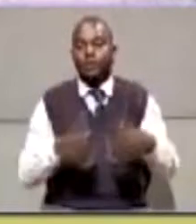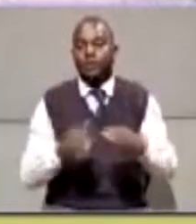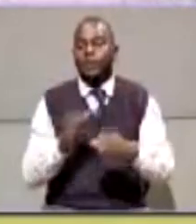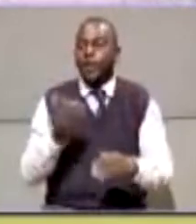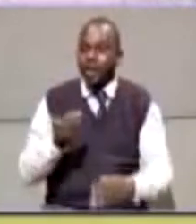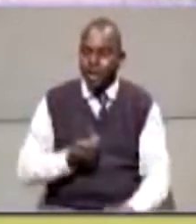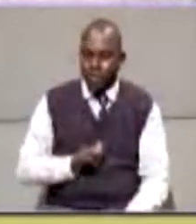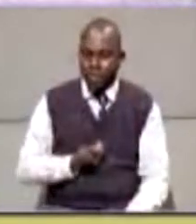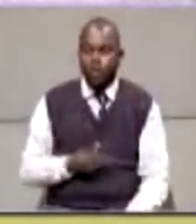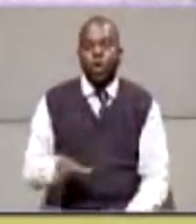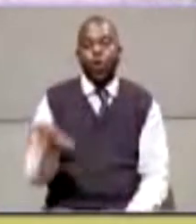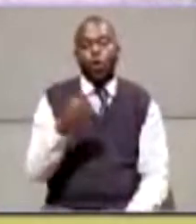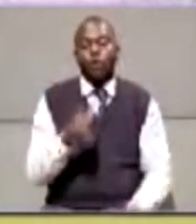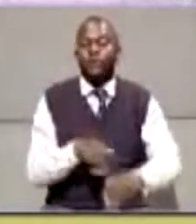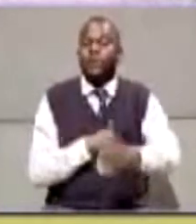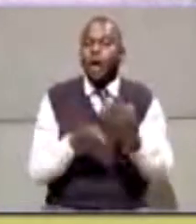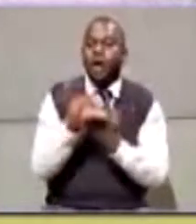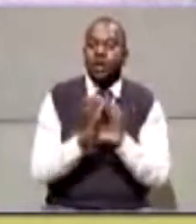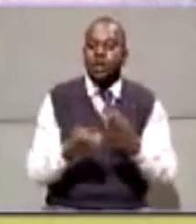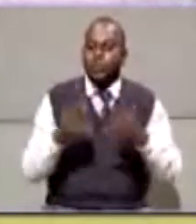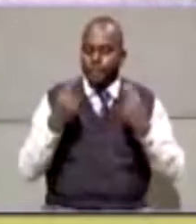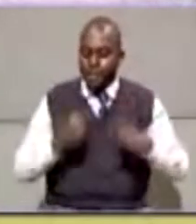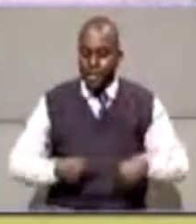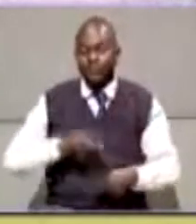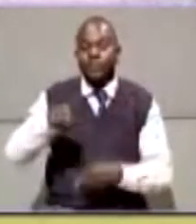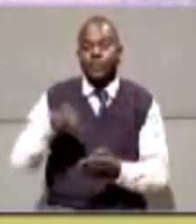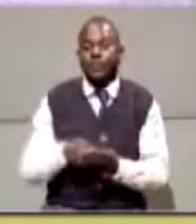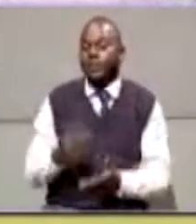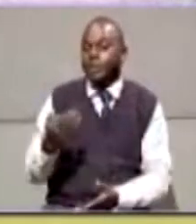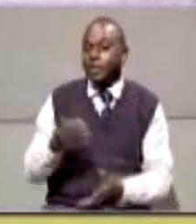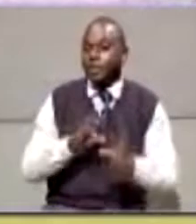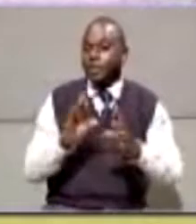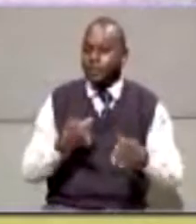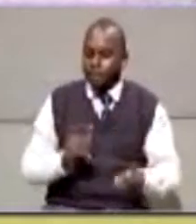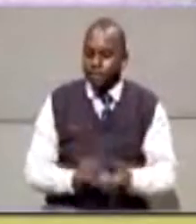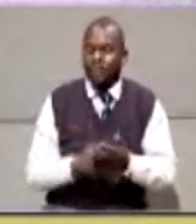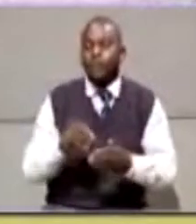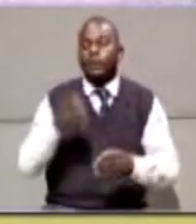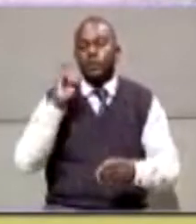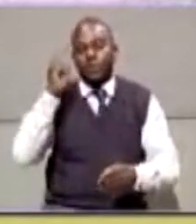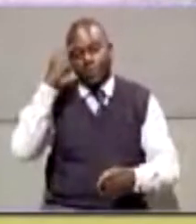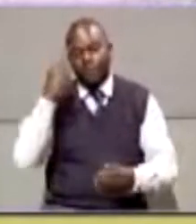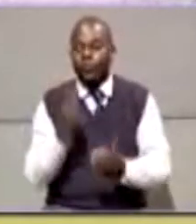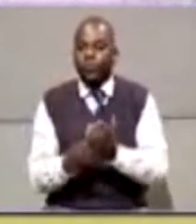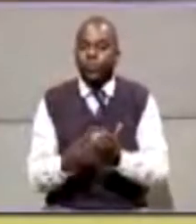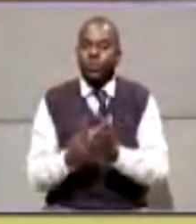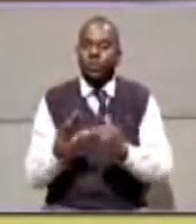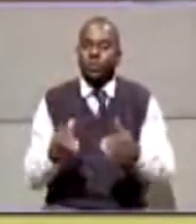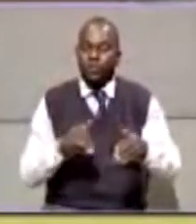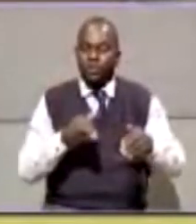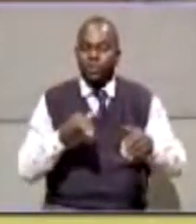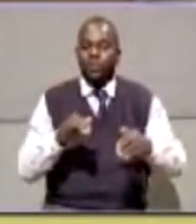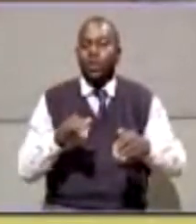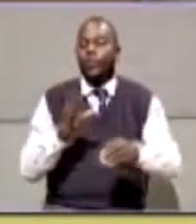having all sub-counties have health center 3s. And that is already an achievement to the government of Uganda. According